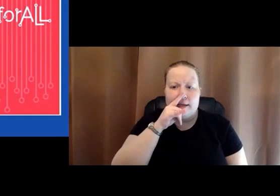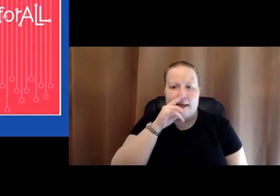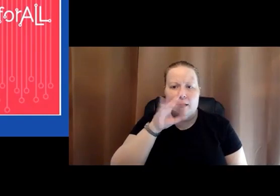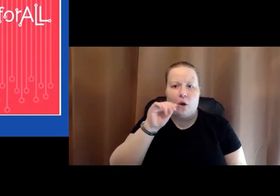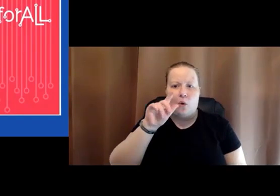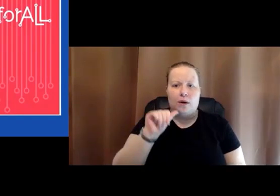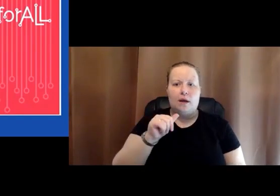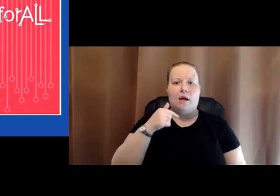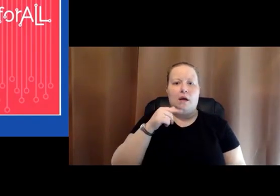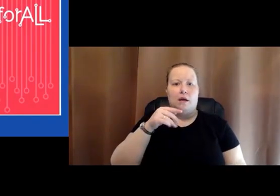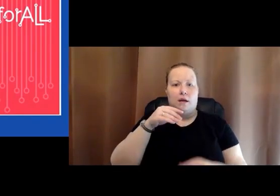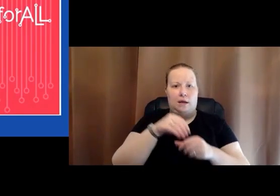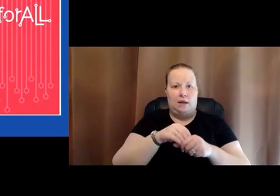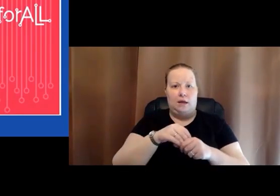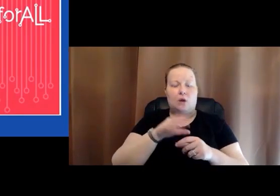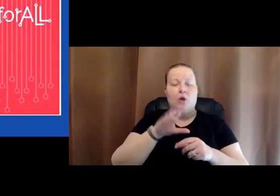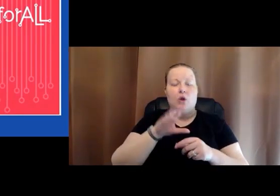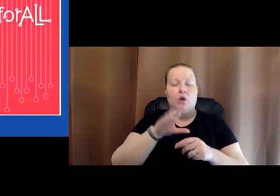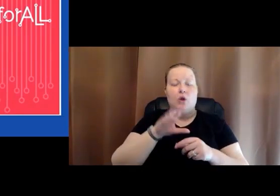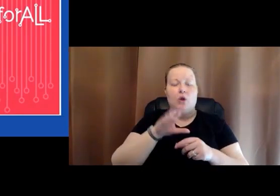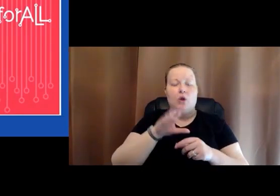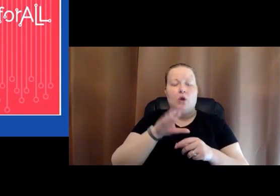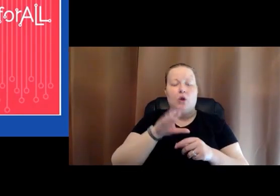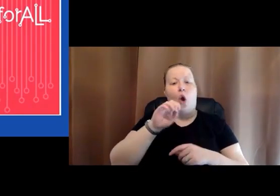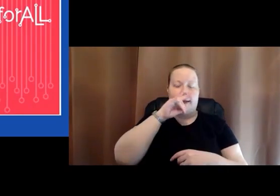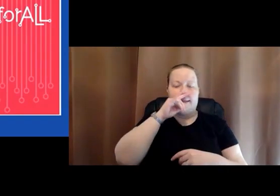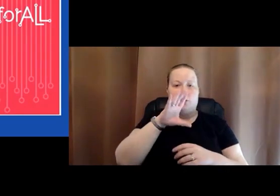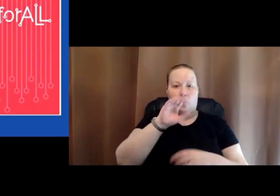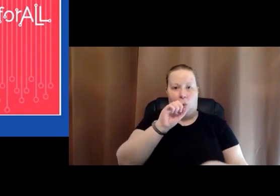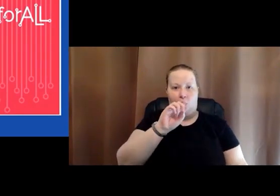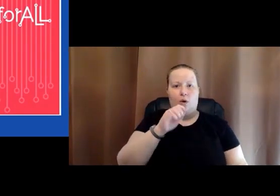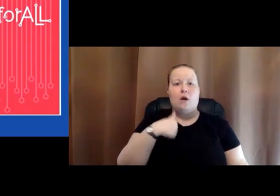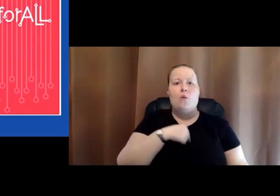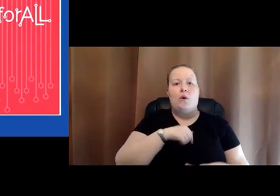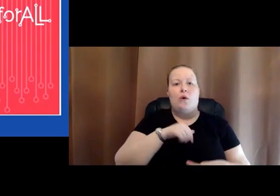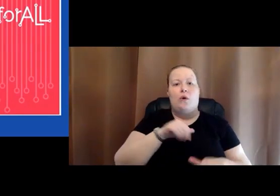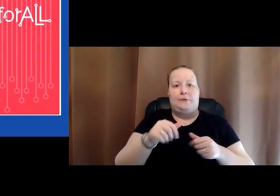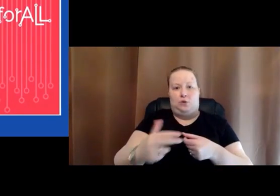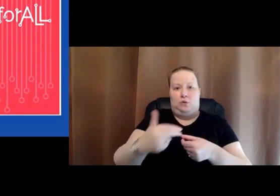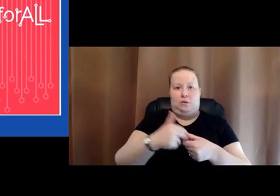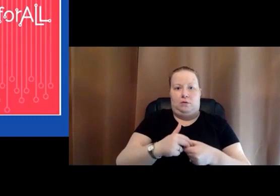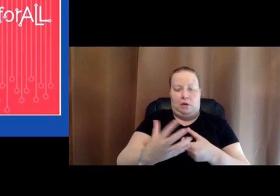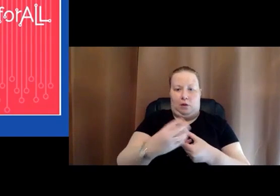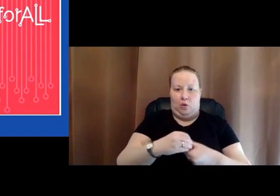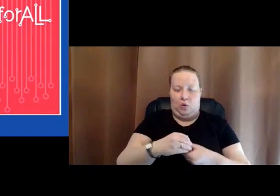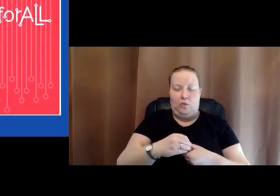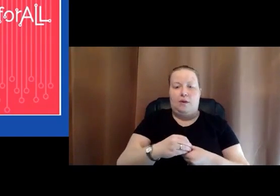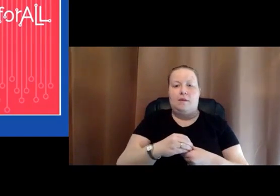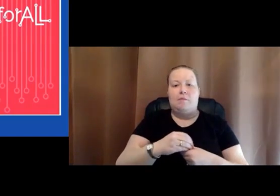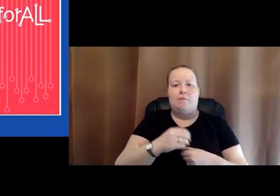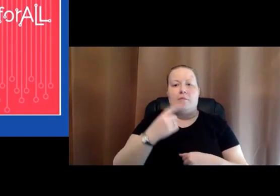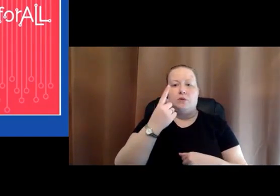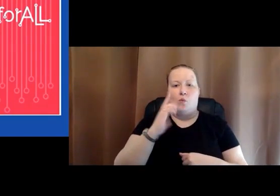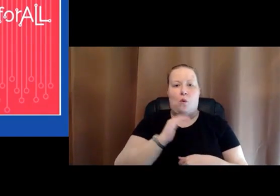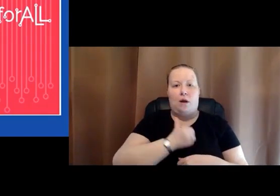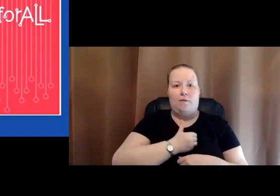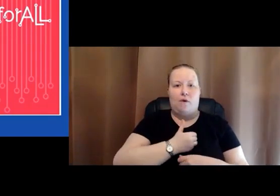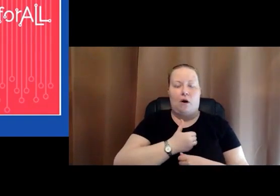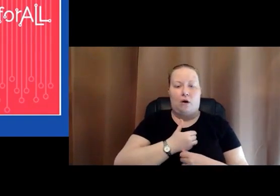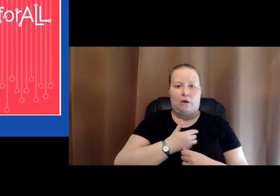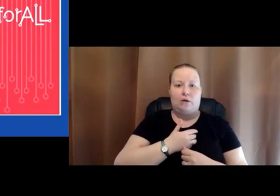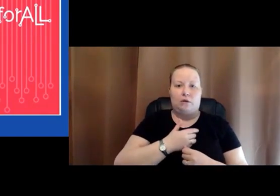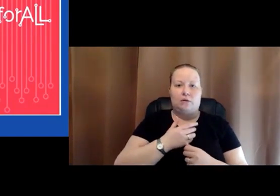a member of Deaf Kids Code as one of our question askers. So we did a segment in